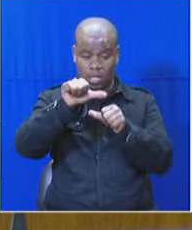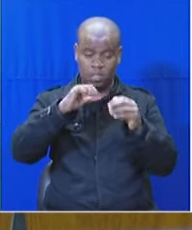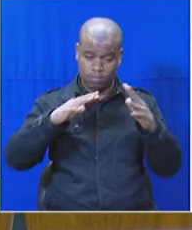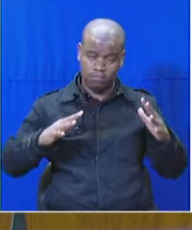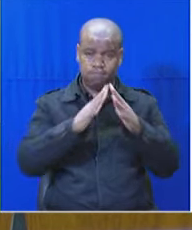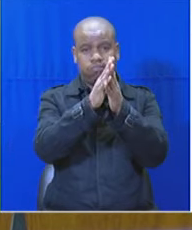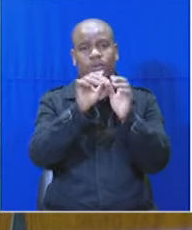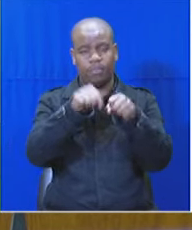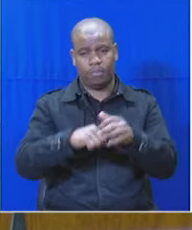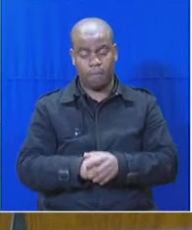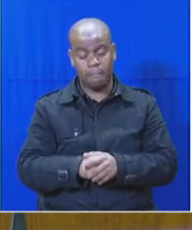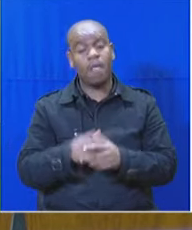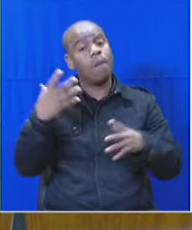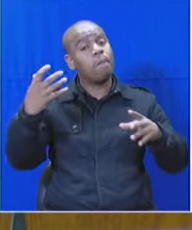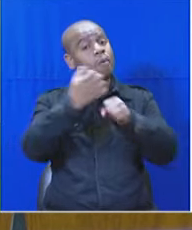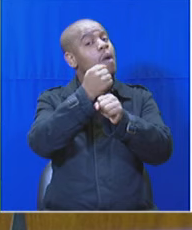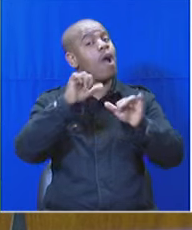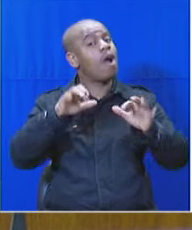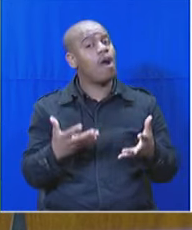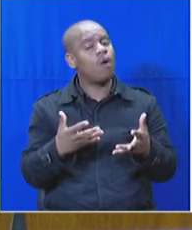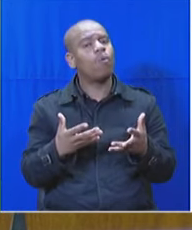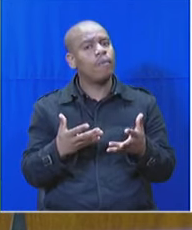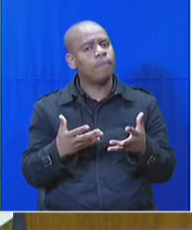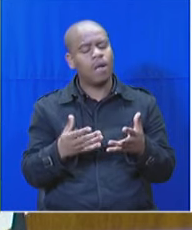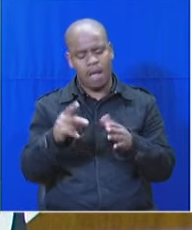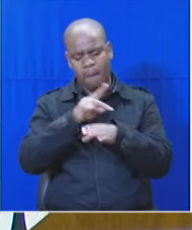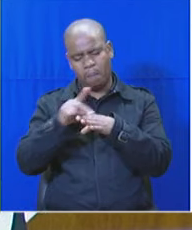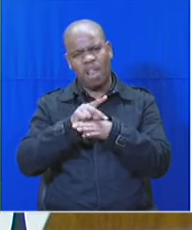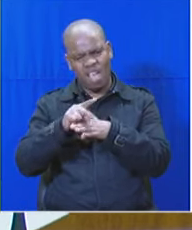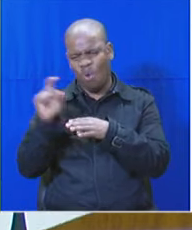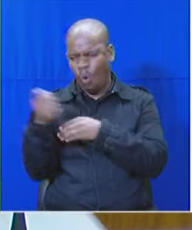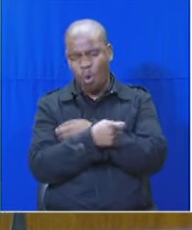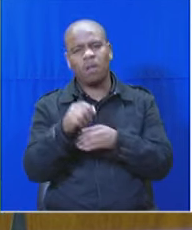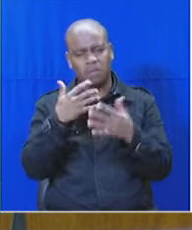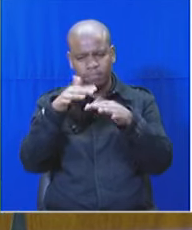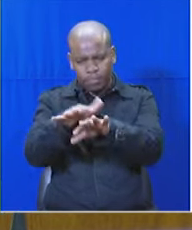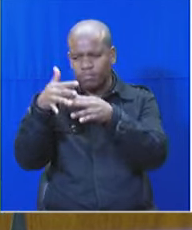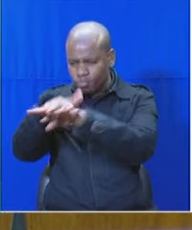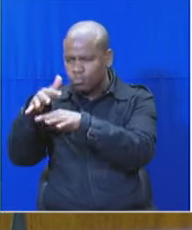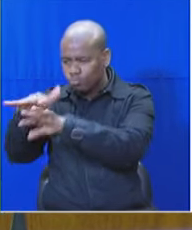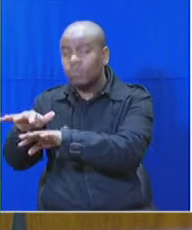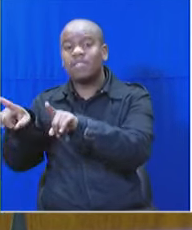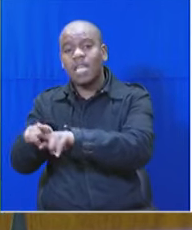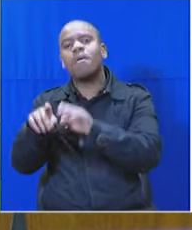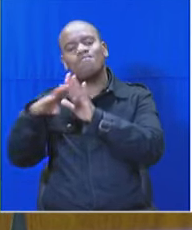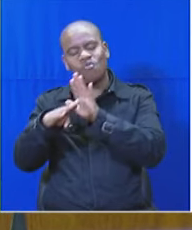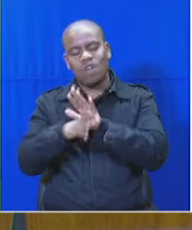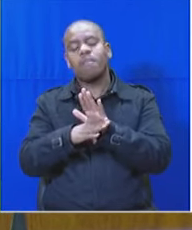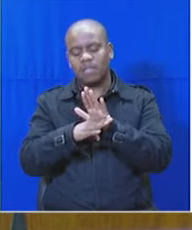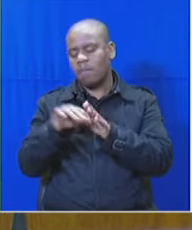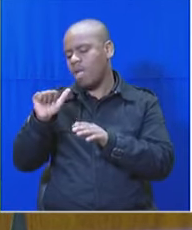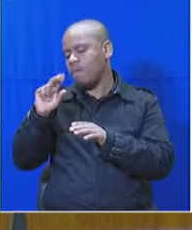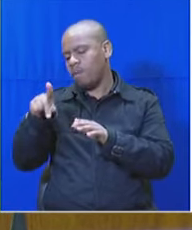will be achieved through diligent implementation of our plans and programs as articulated in our